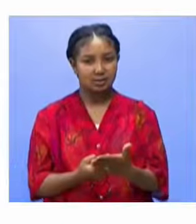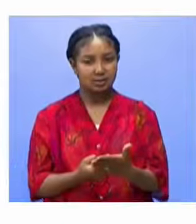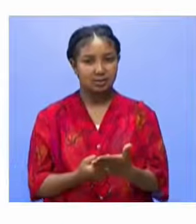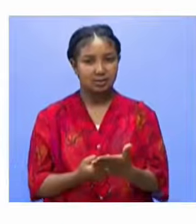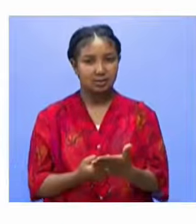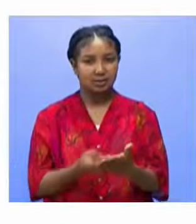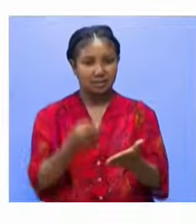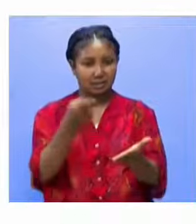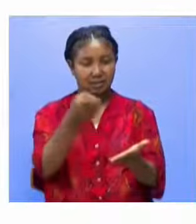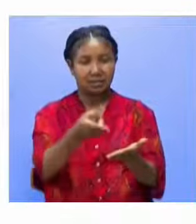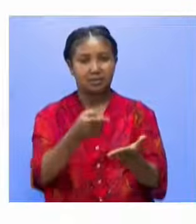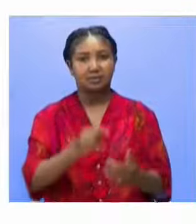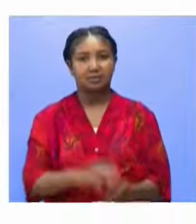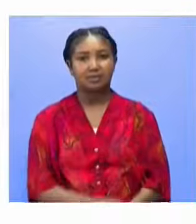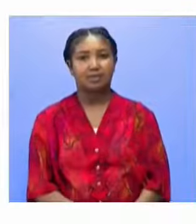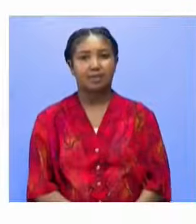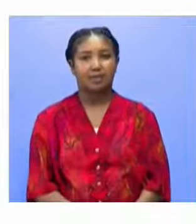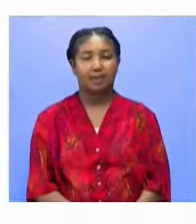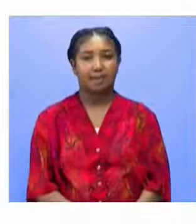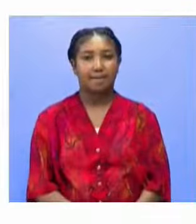these